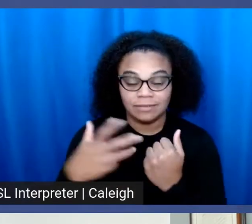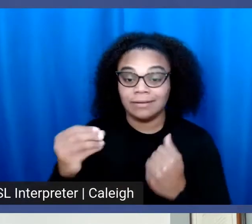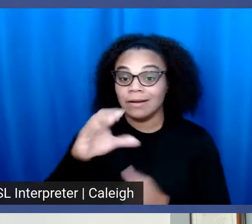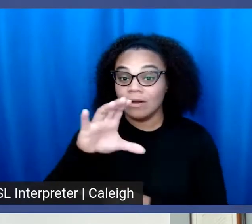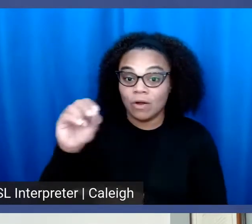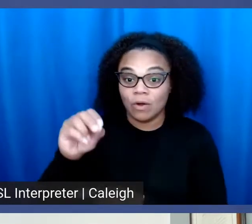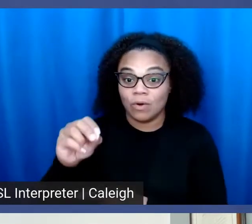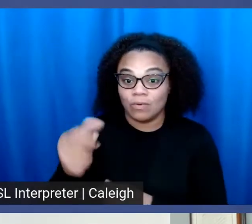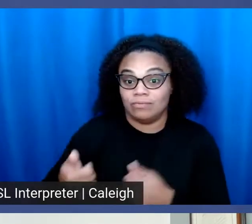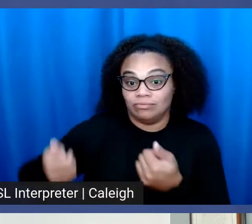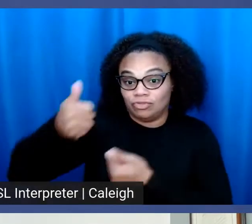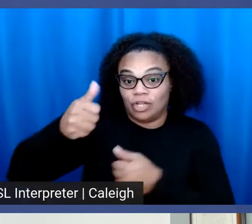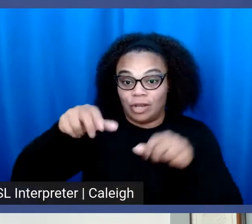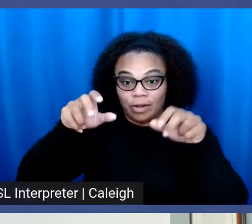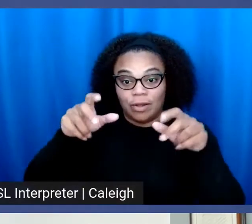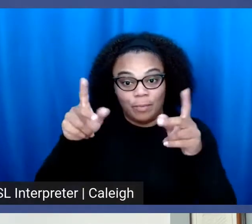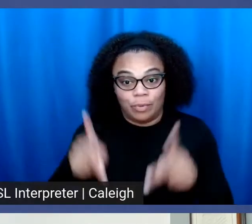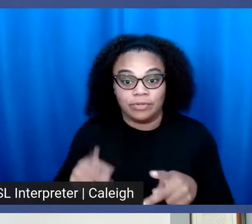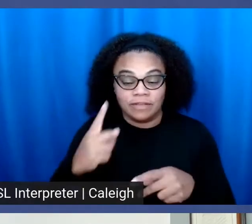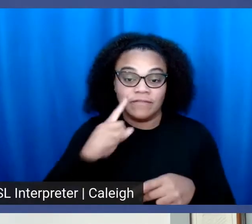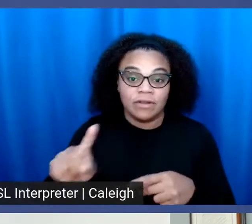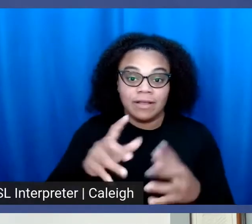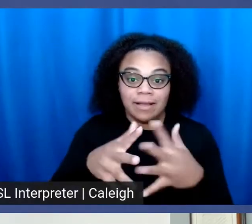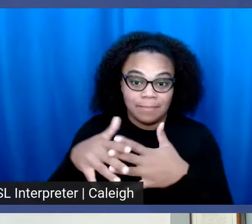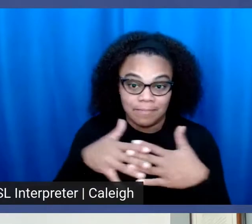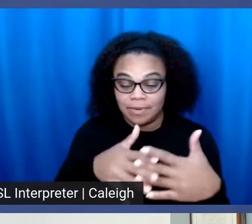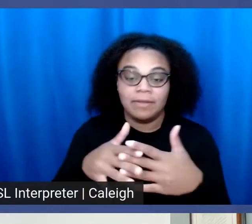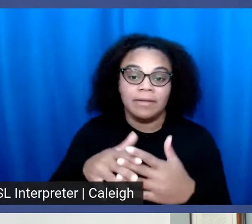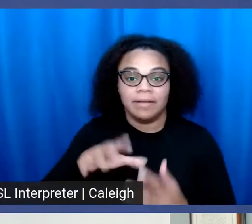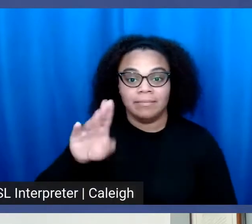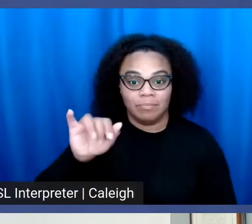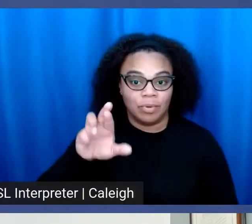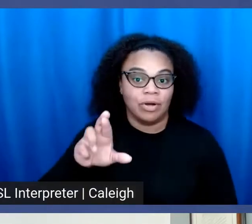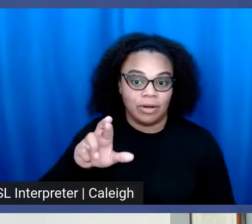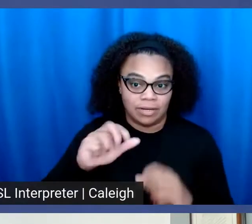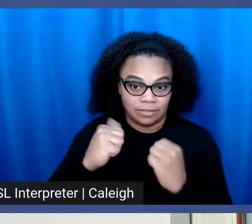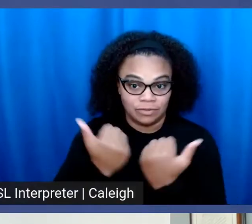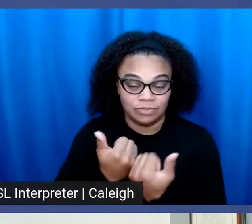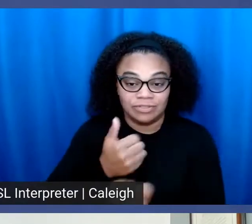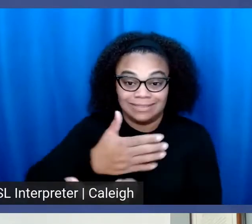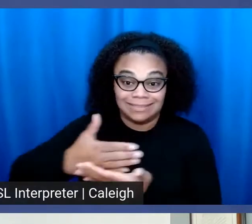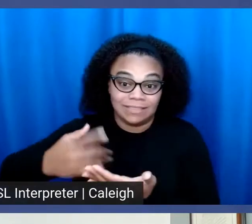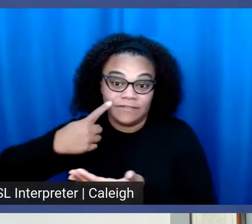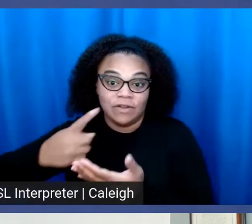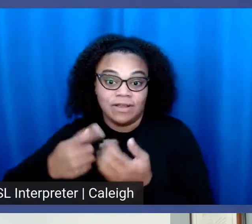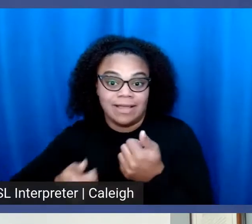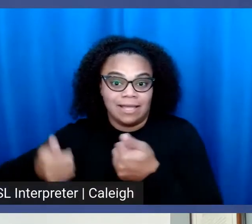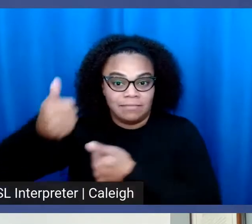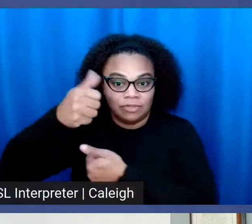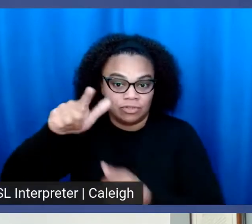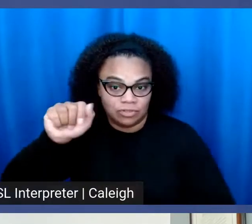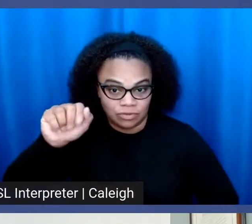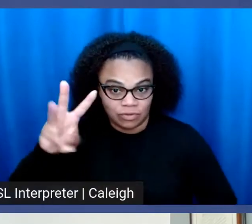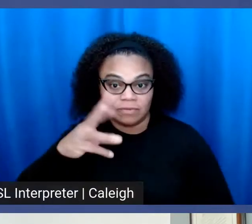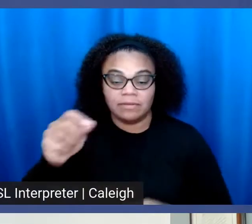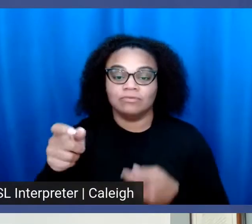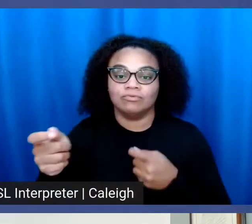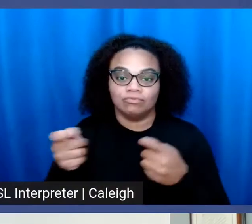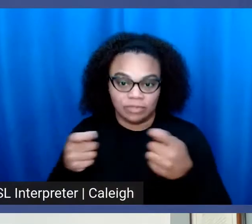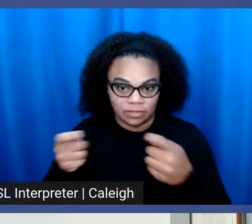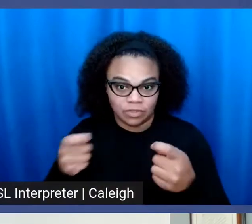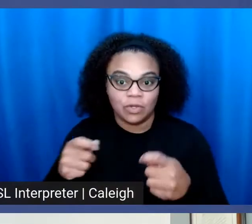Education Subcommittee of the American Bar Association's section of Administrative Law and